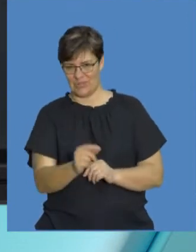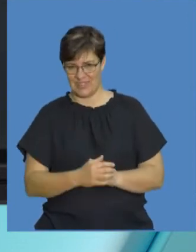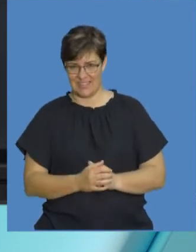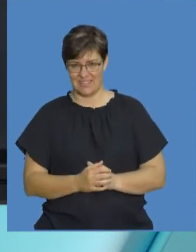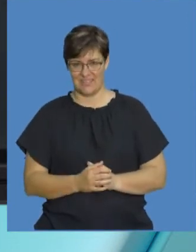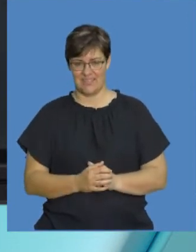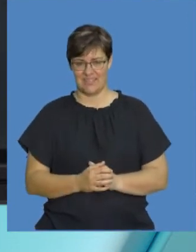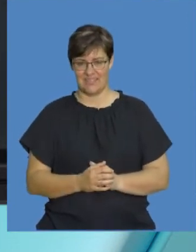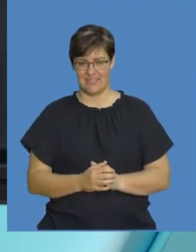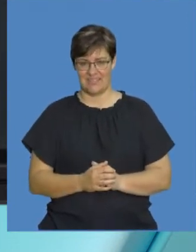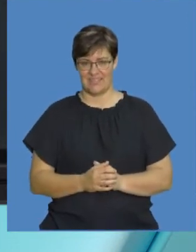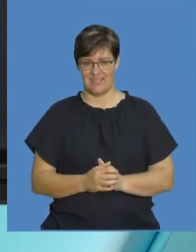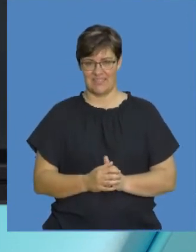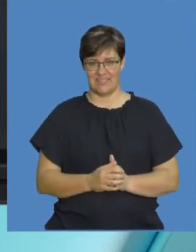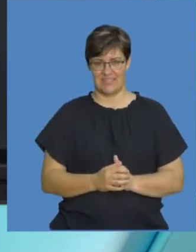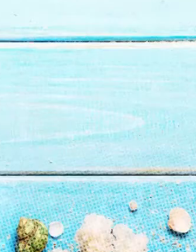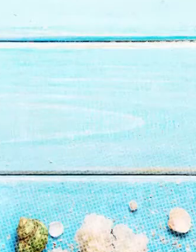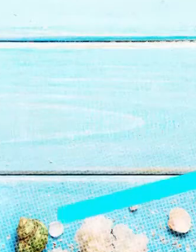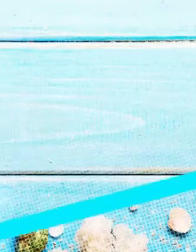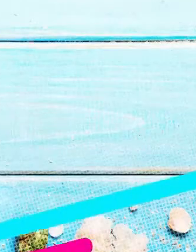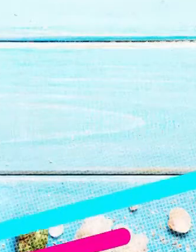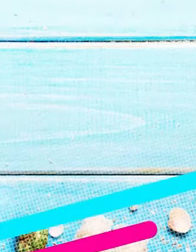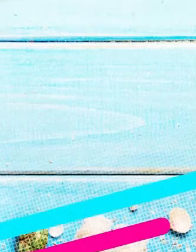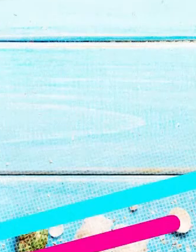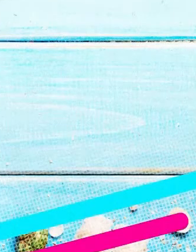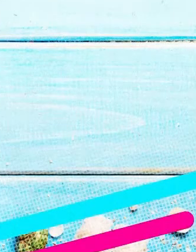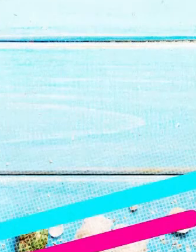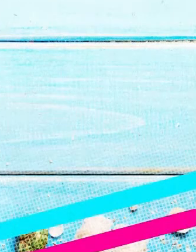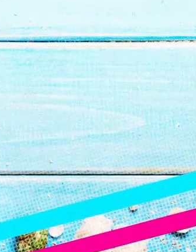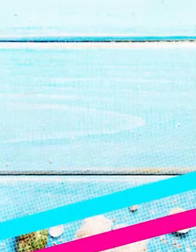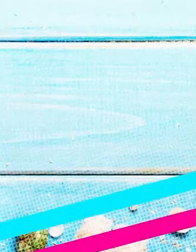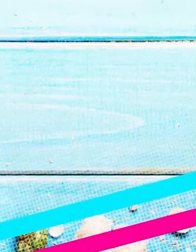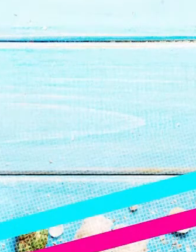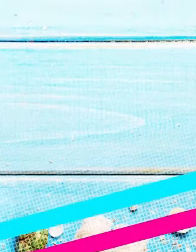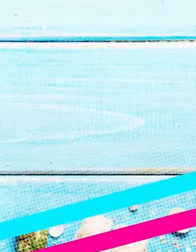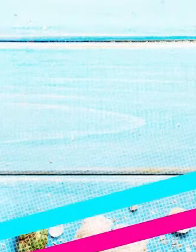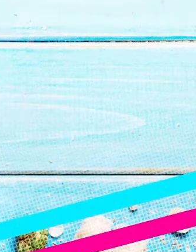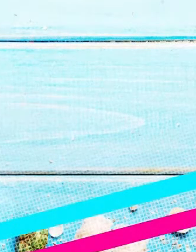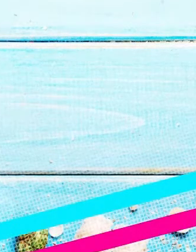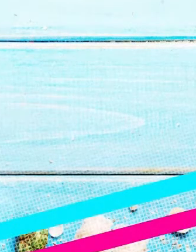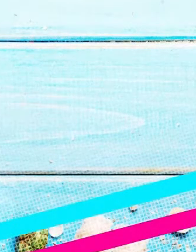ad break and see you in a jiffy.